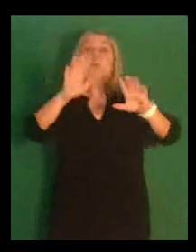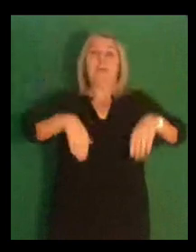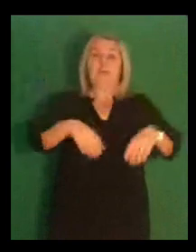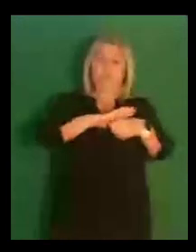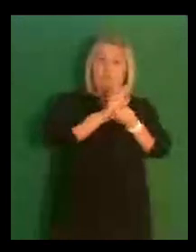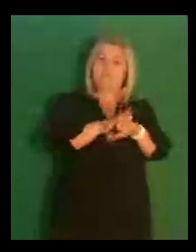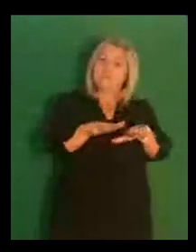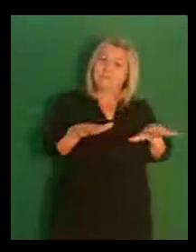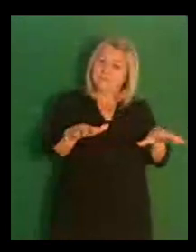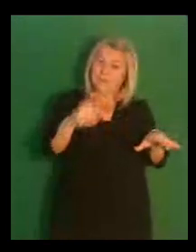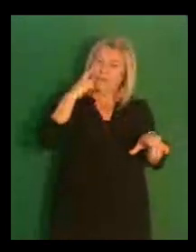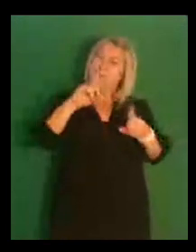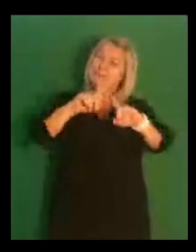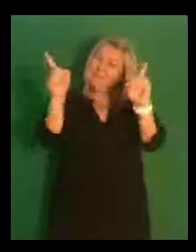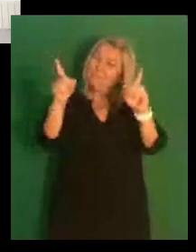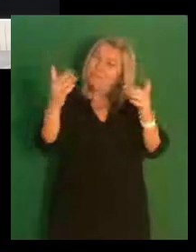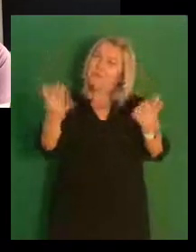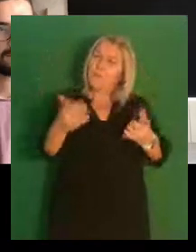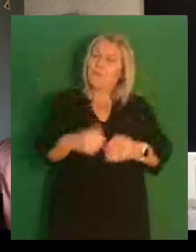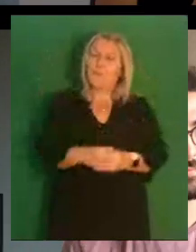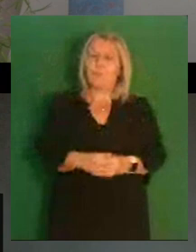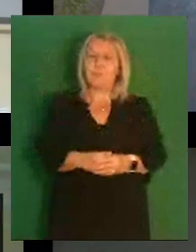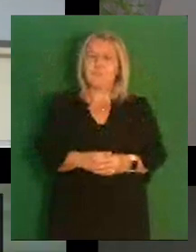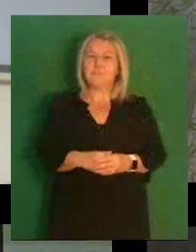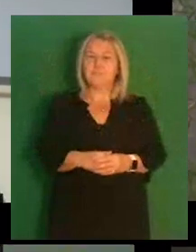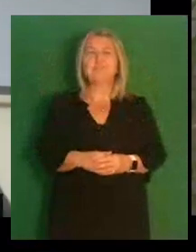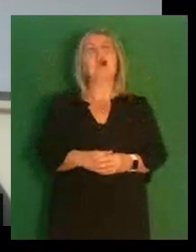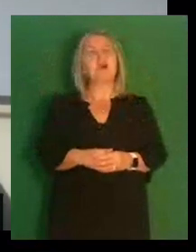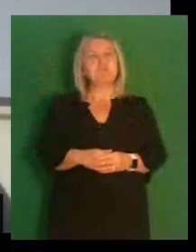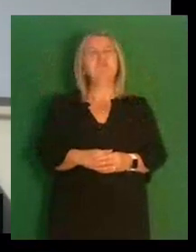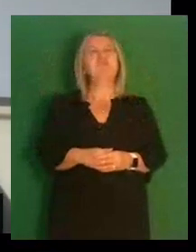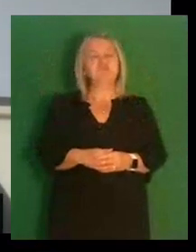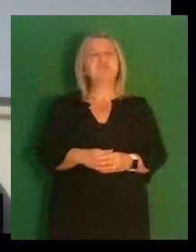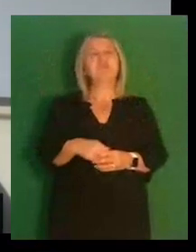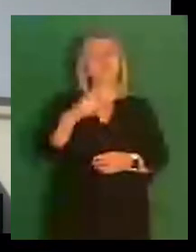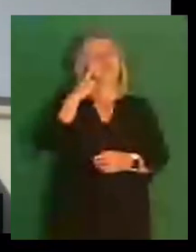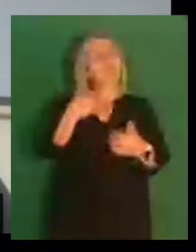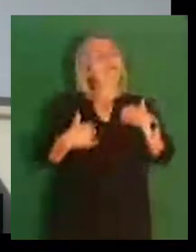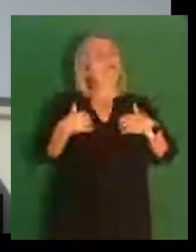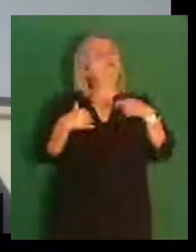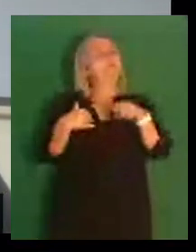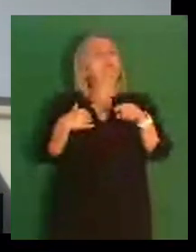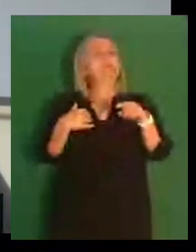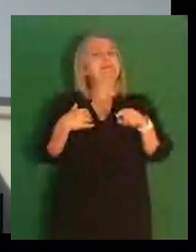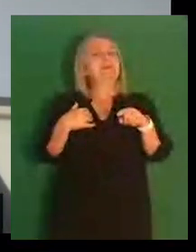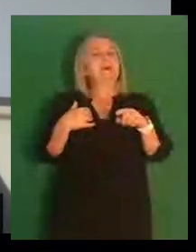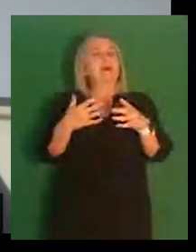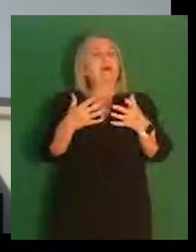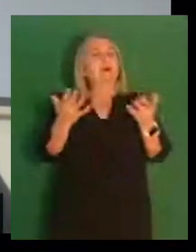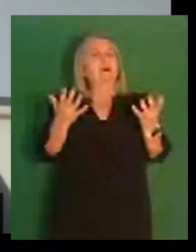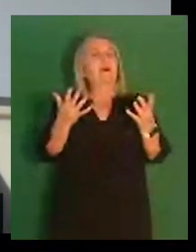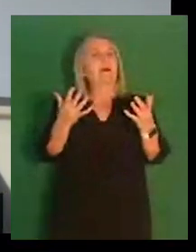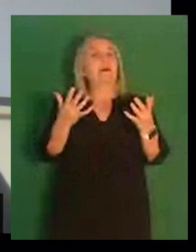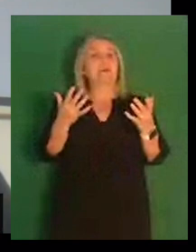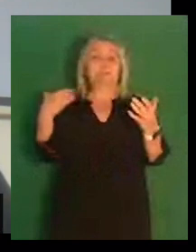Yeah. I think what's fascinating is how even in the short space of